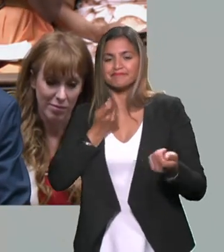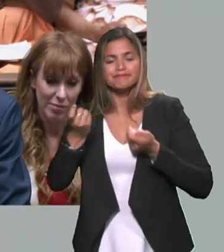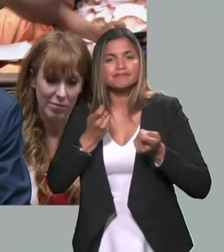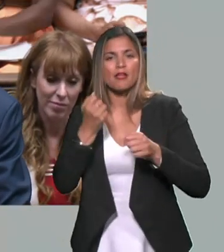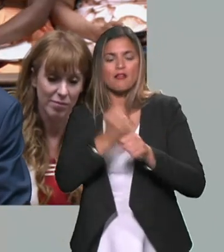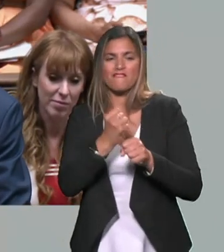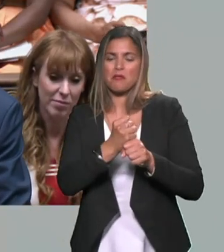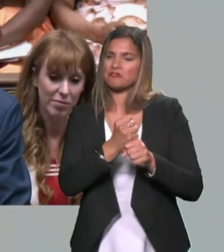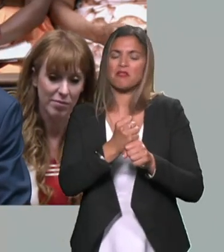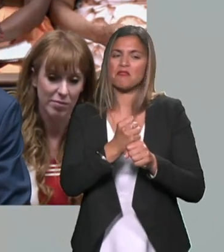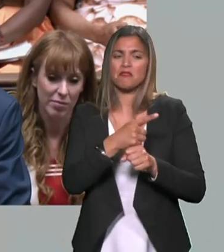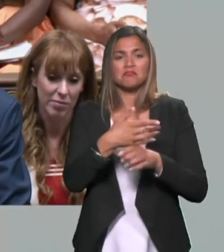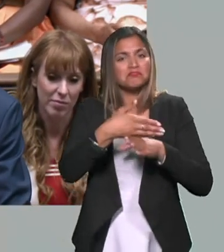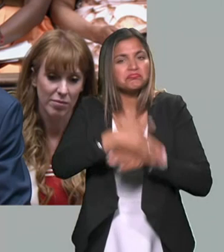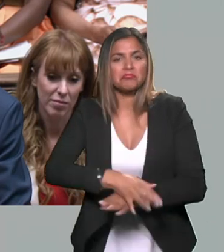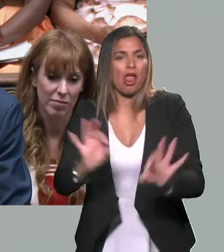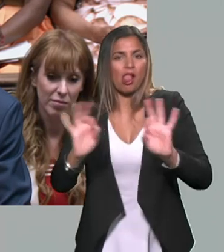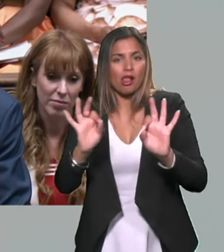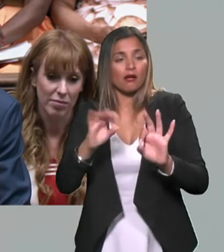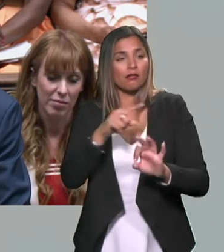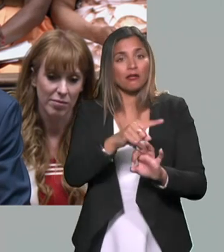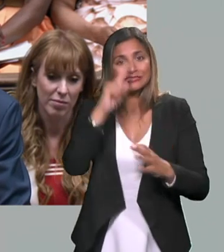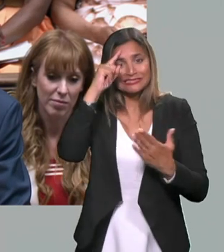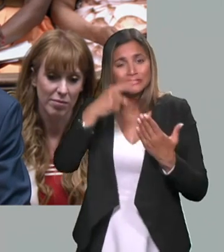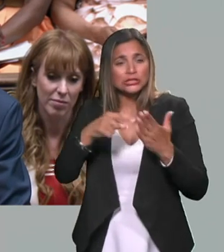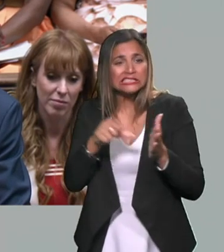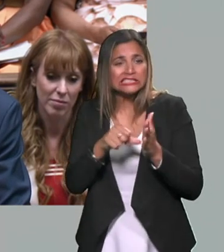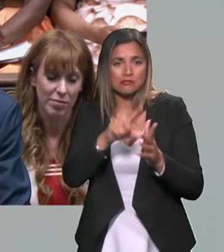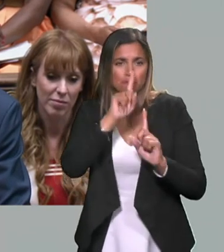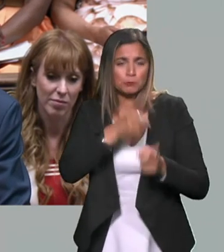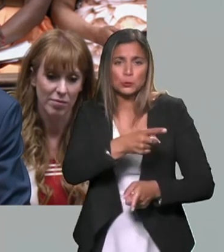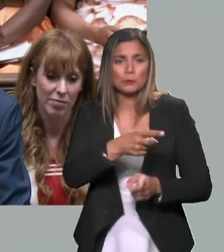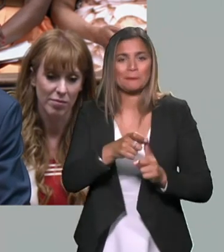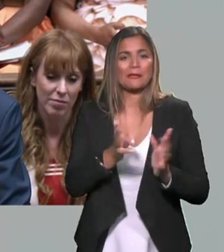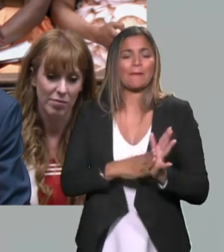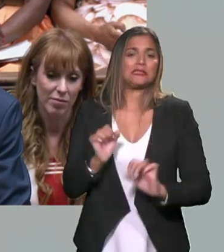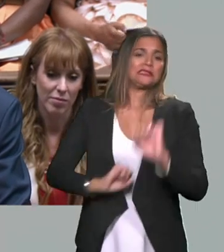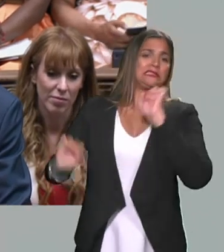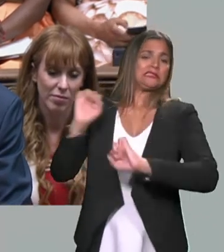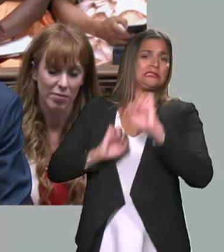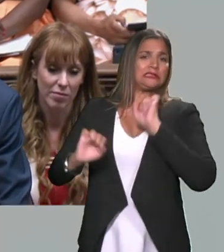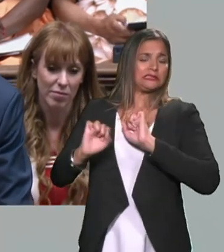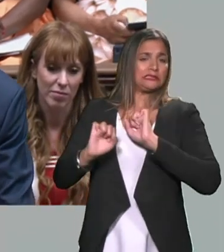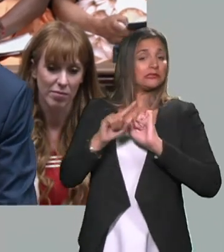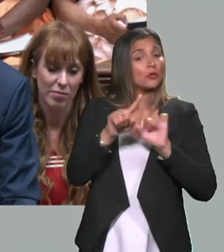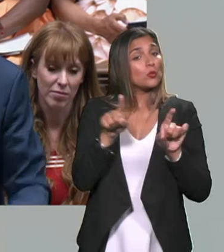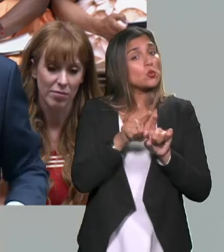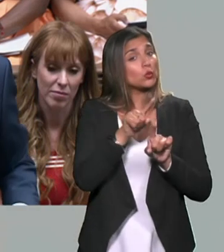prepared to work hard or take difficult decisions, and implied that the Prime Minister cannot tell the public the